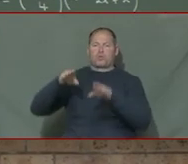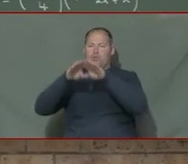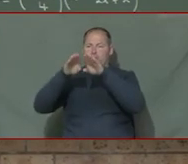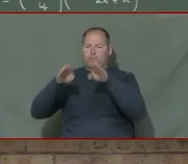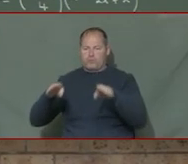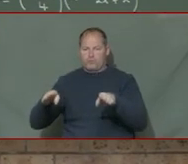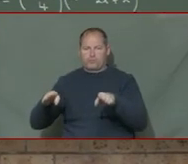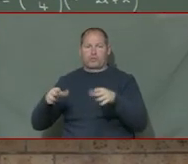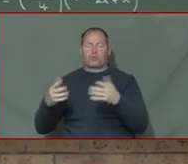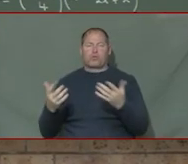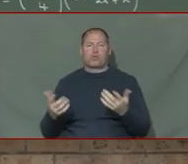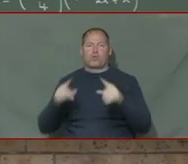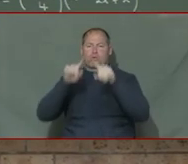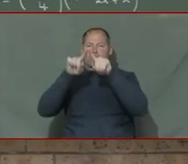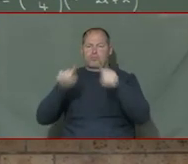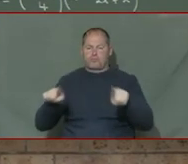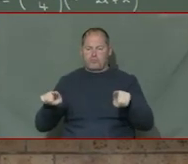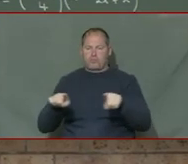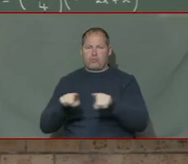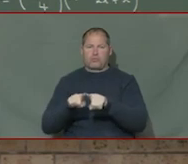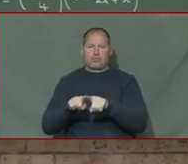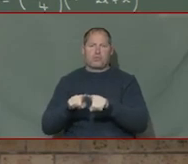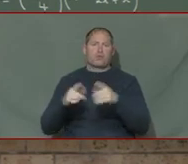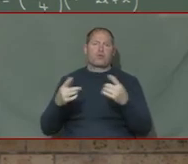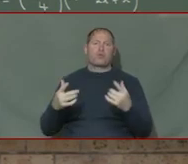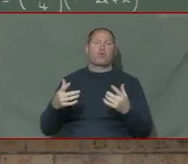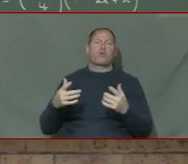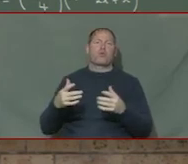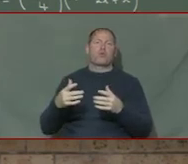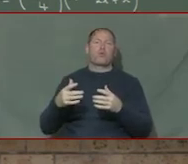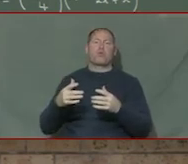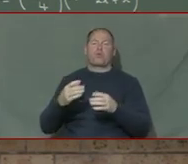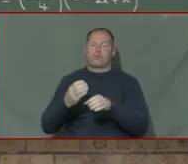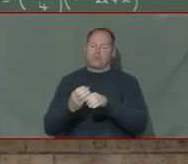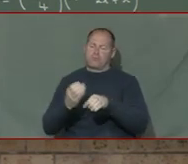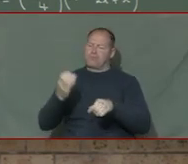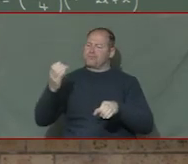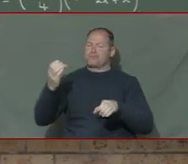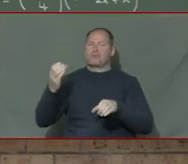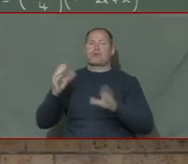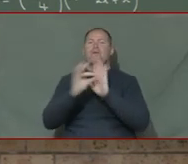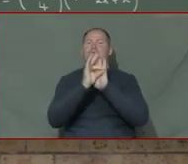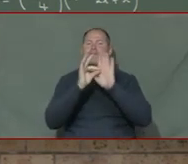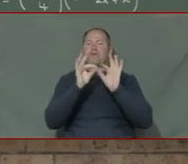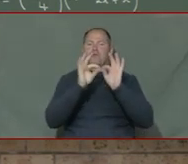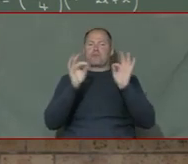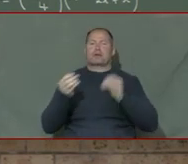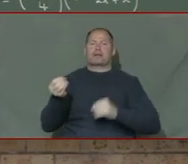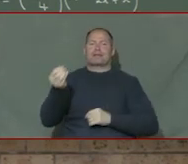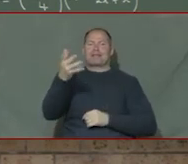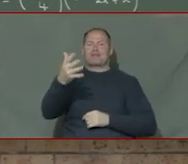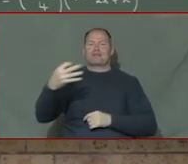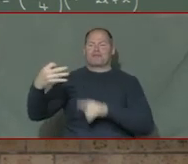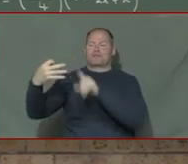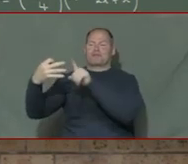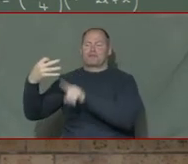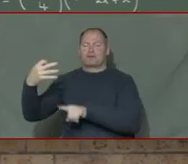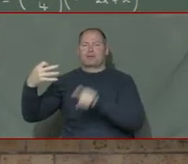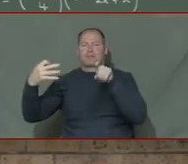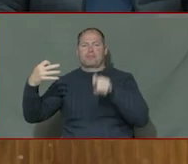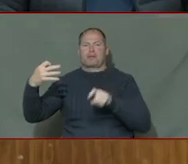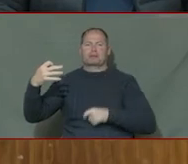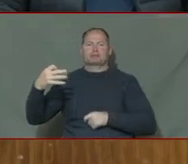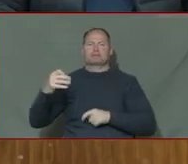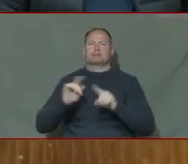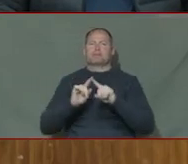sphere, they must give you the formulas. So according to the syllabus, all right prisms, you need to